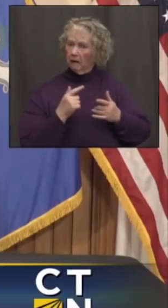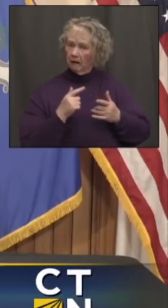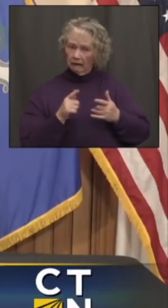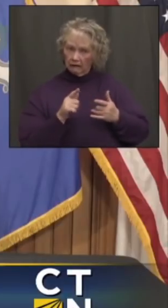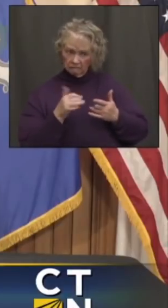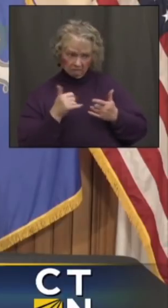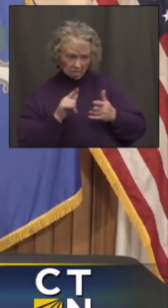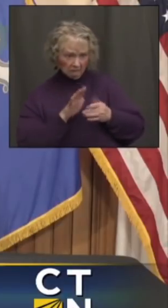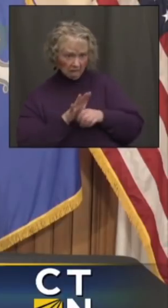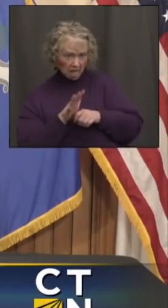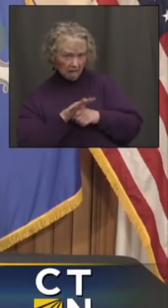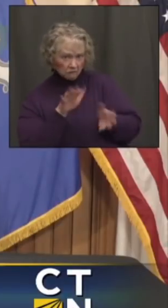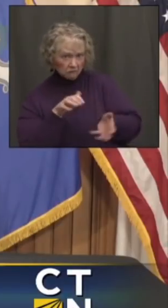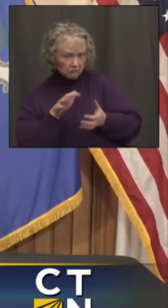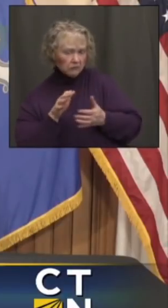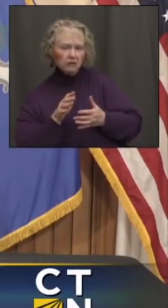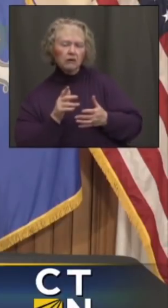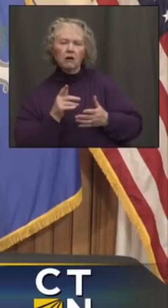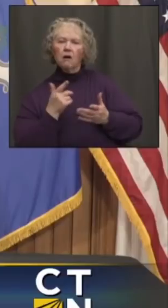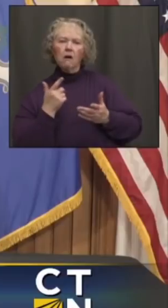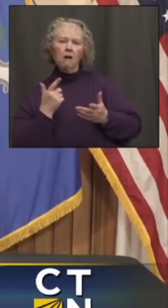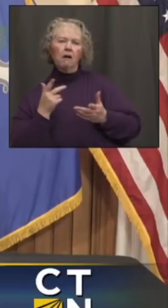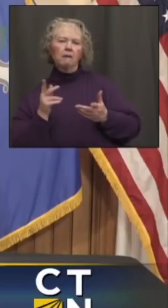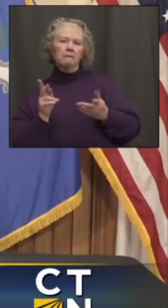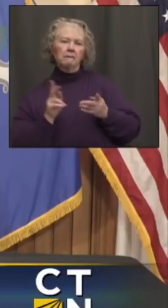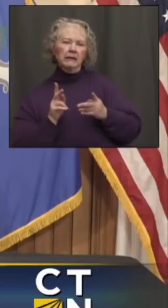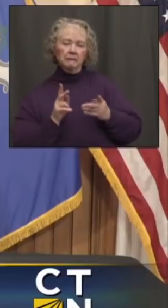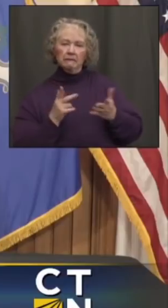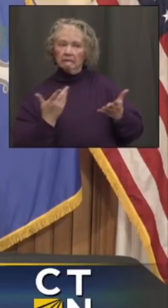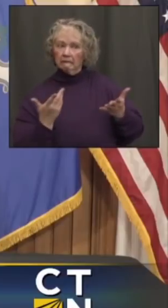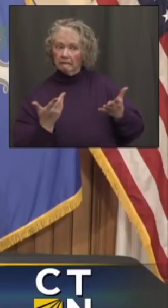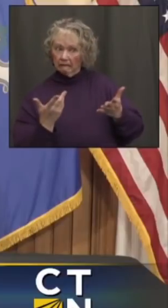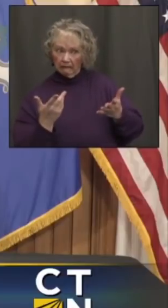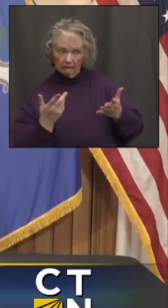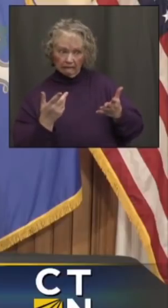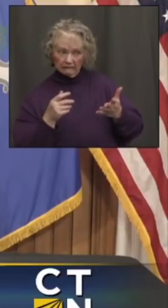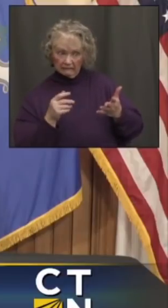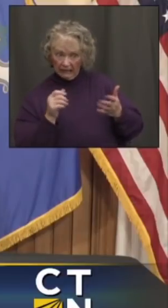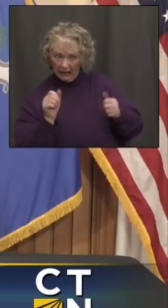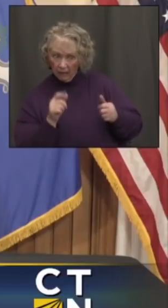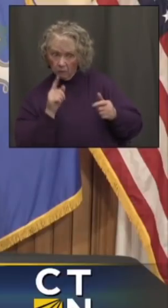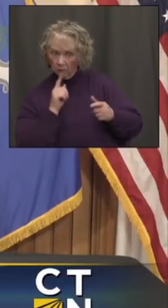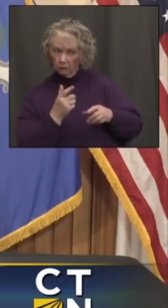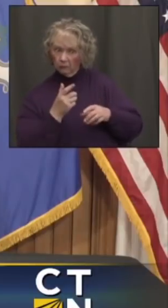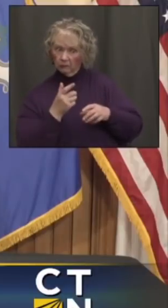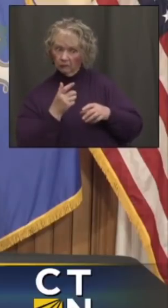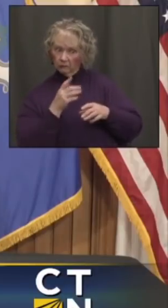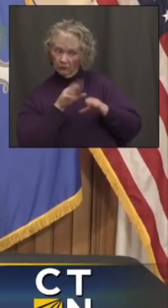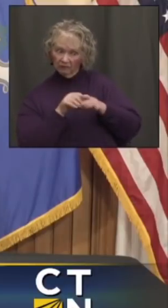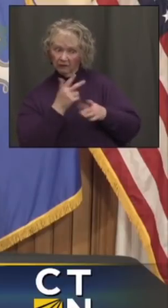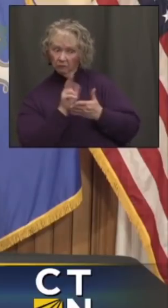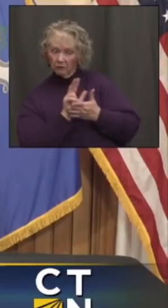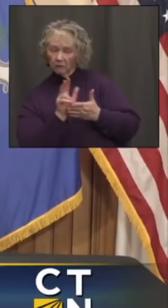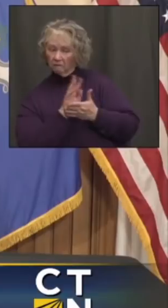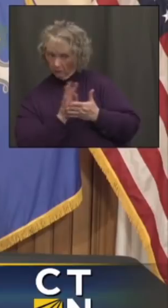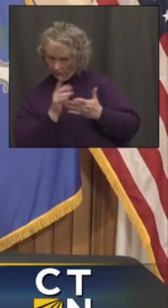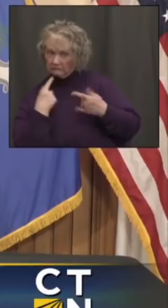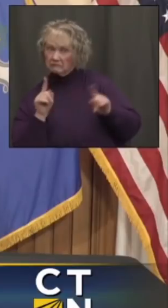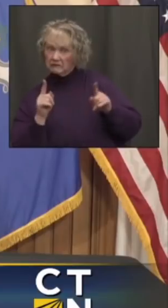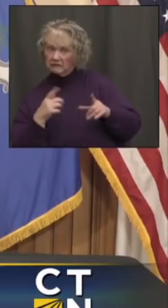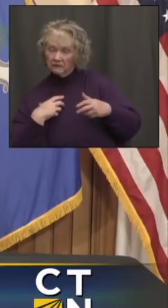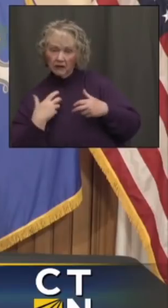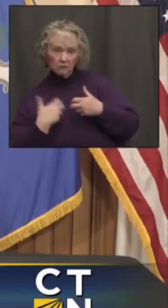Thanks. Julie Bergman with The Day. Have a question about the second doses. It sounds like they're obviously based on how many people are allotted the first doses, but